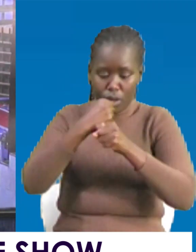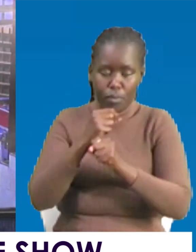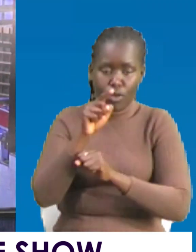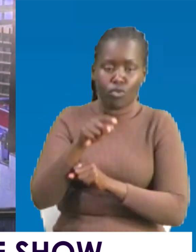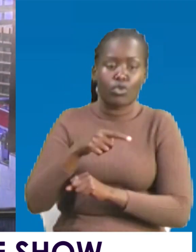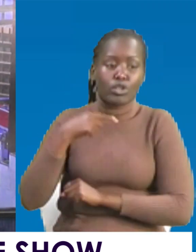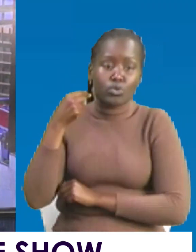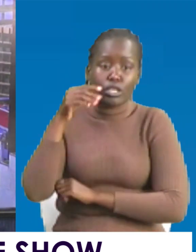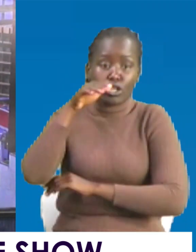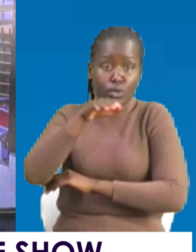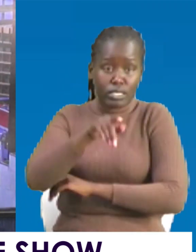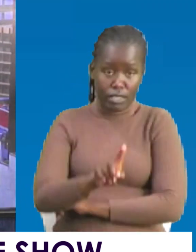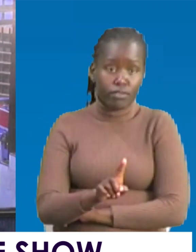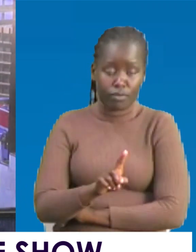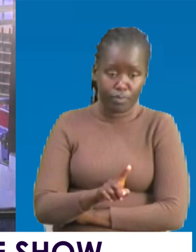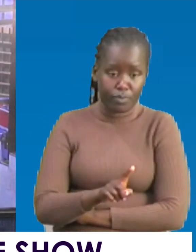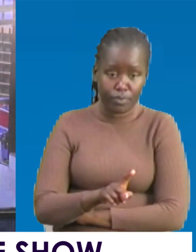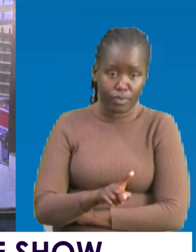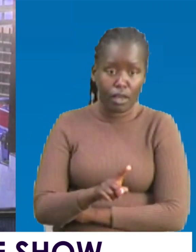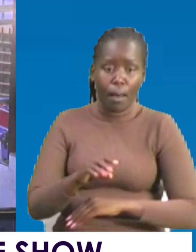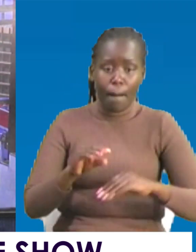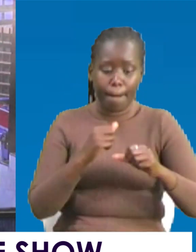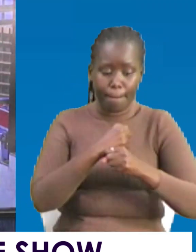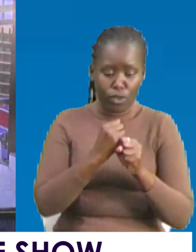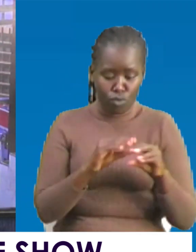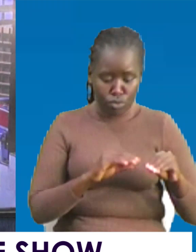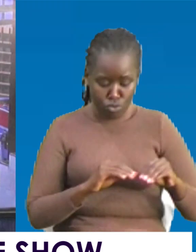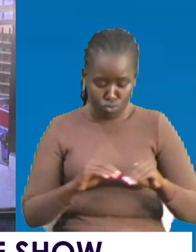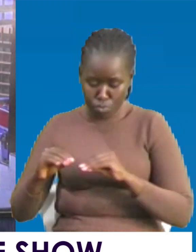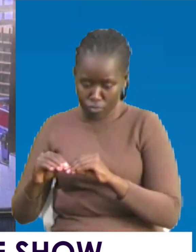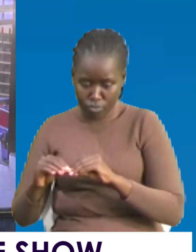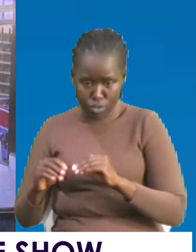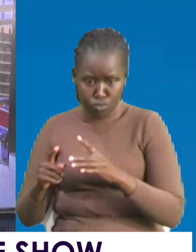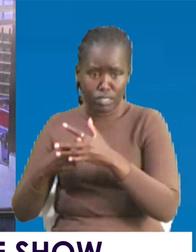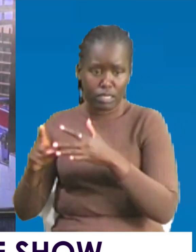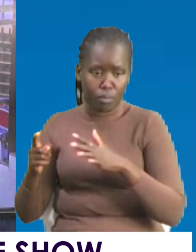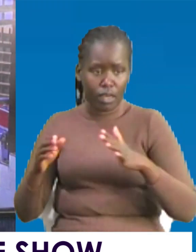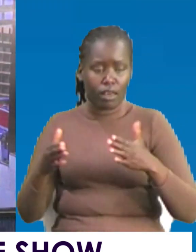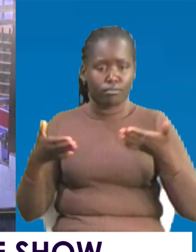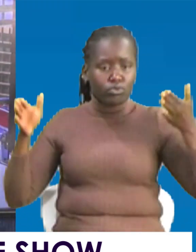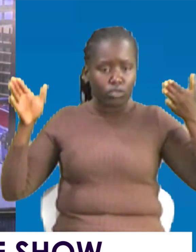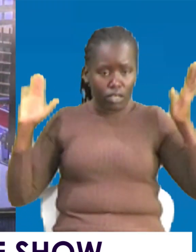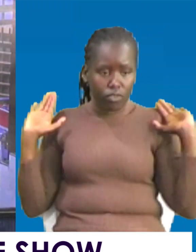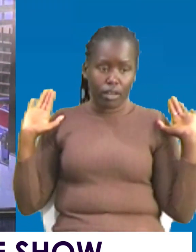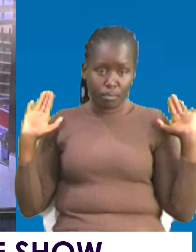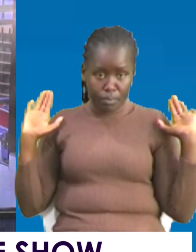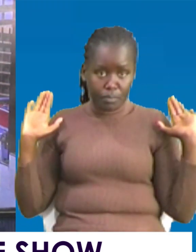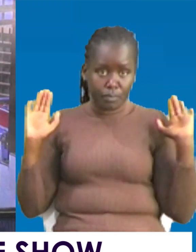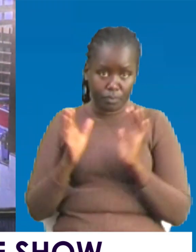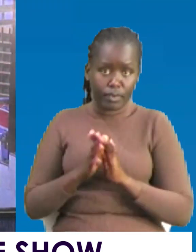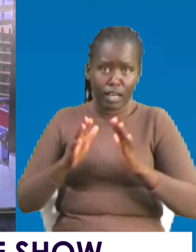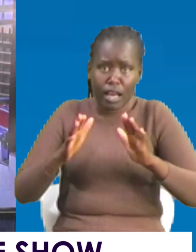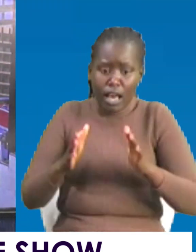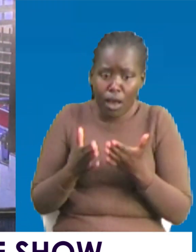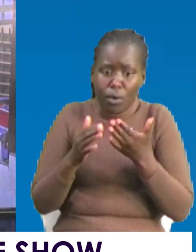yourself with your own hands. He will cause you to move into despair, giving up before you are even in the game. How